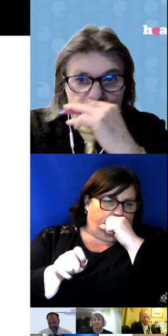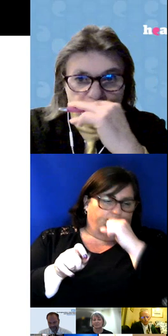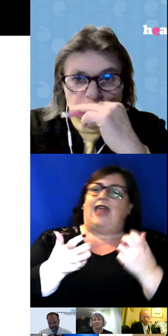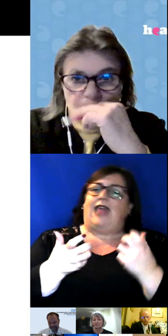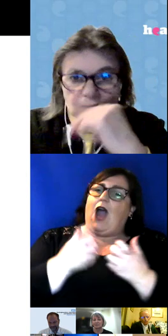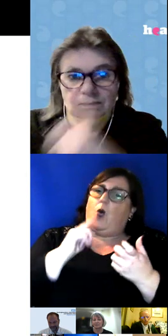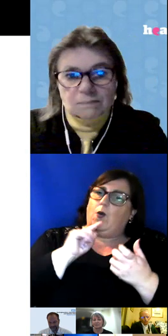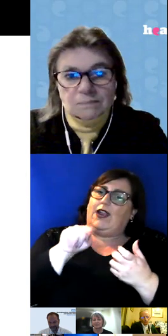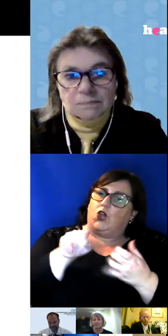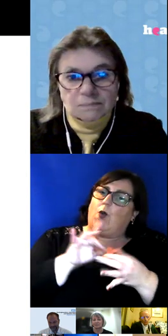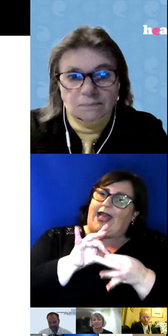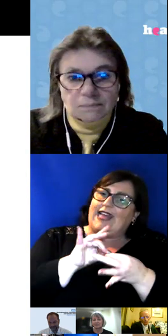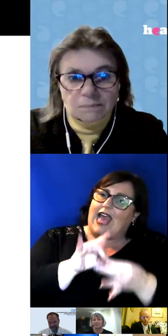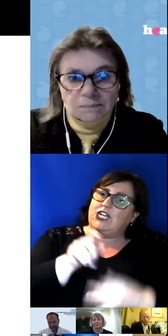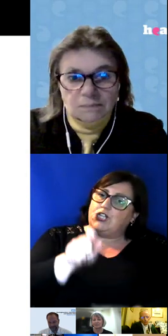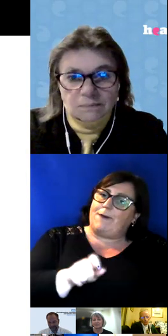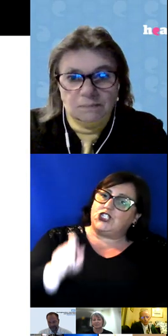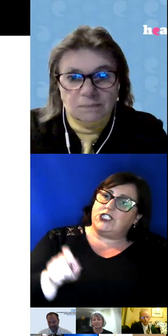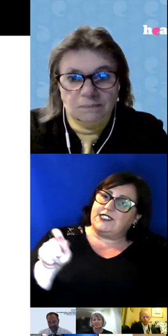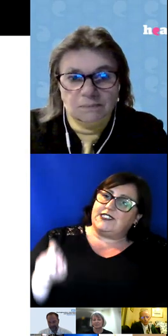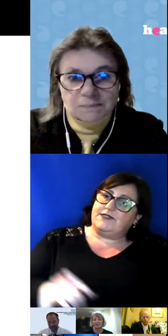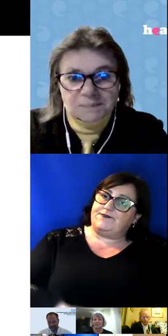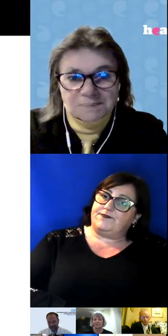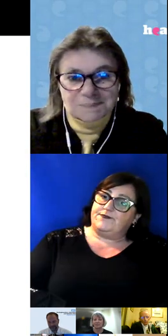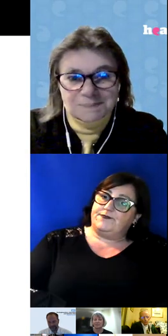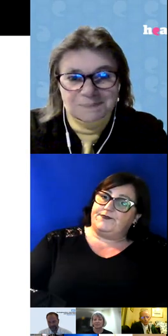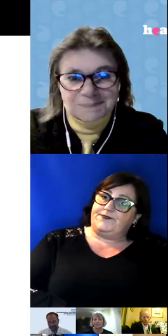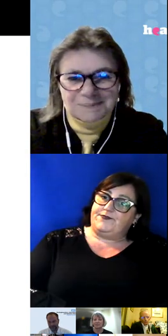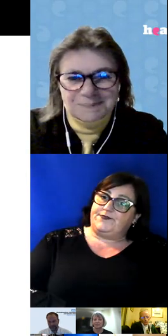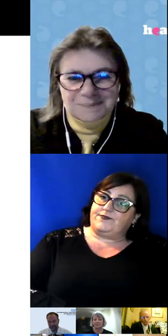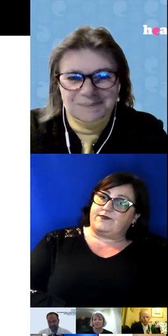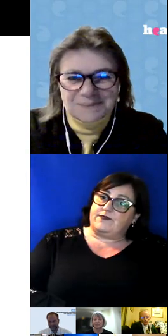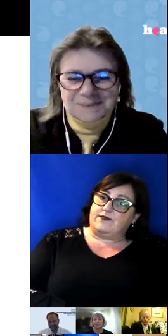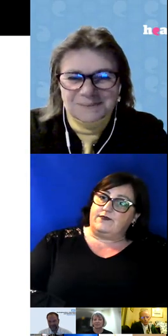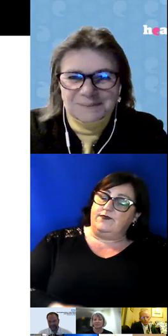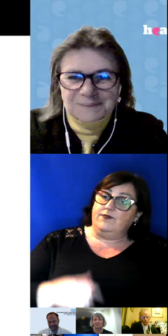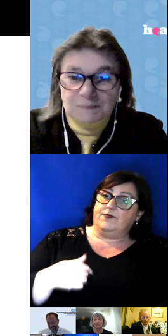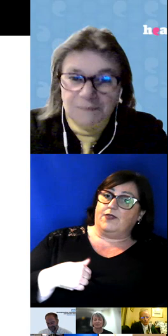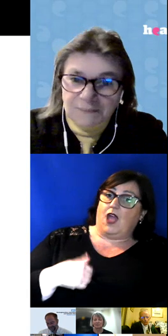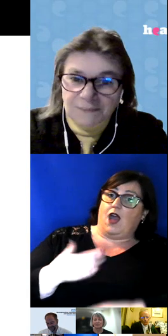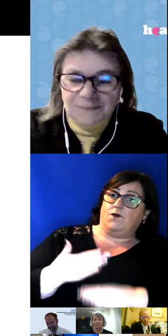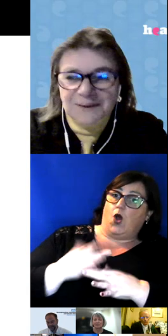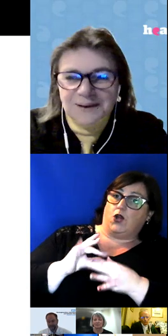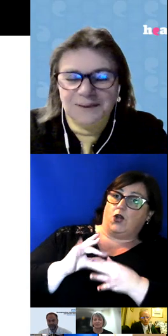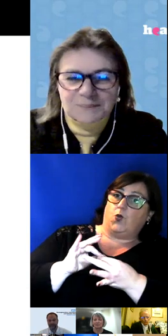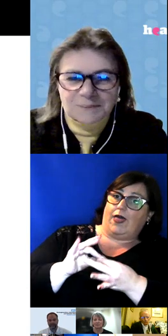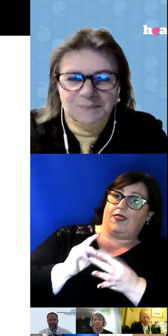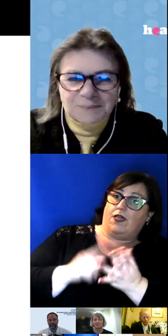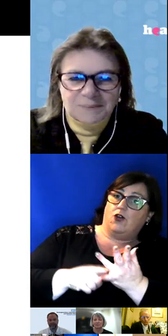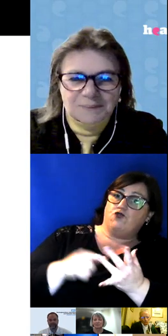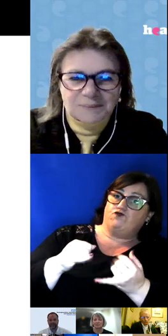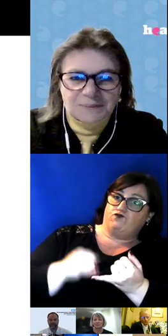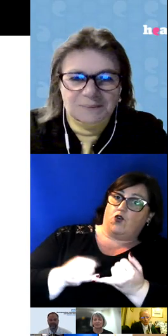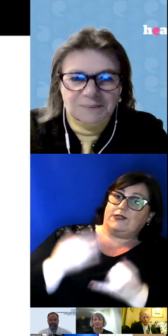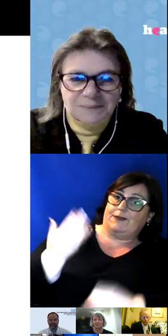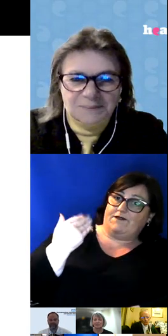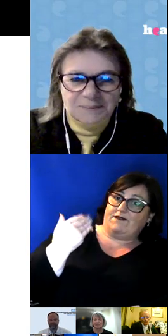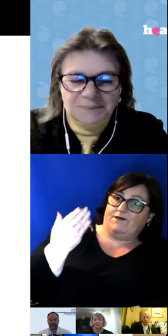for a local team that's obviously hands up, I have worked with Ros before, that has a